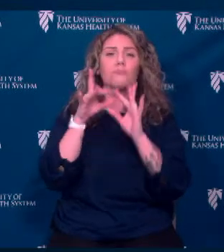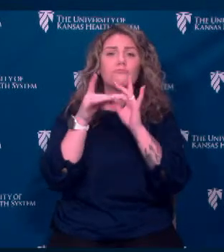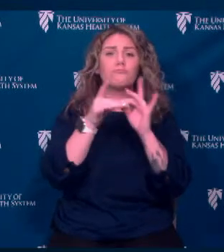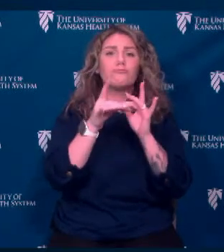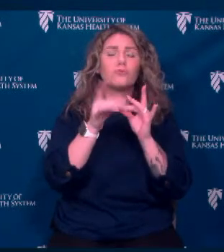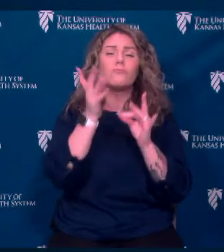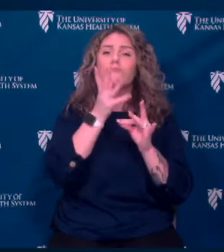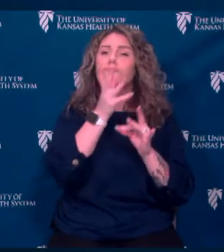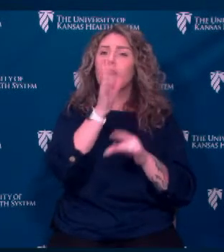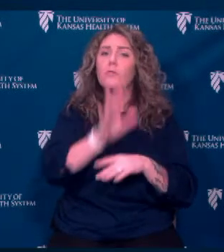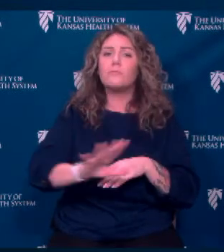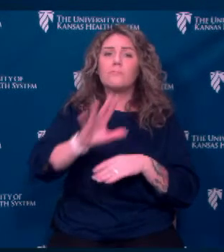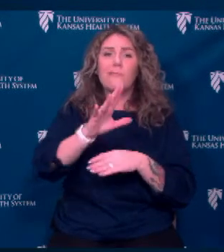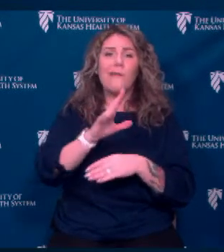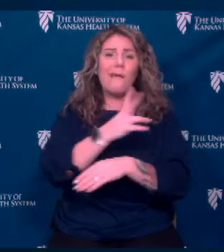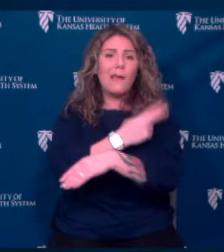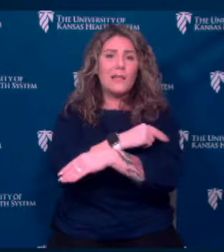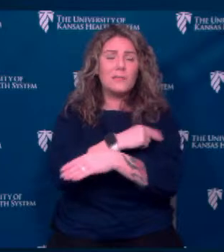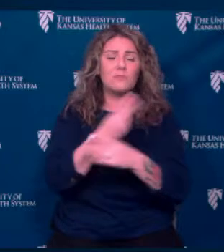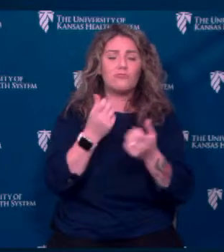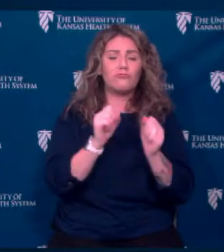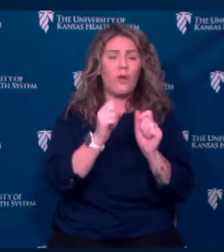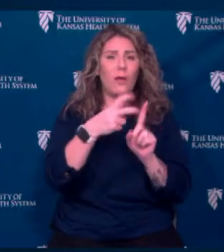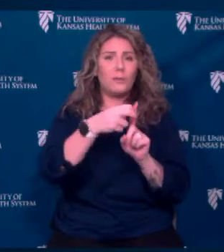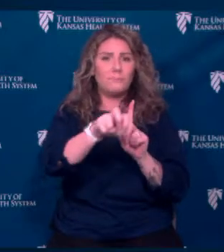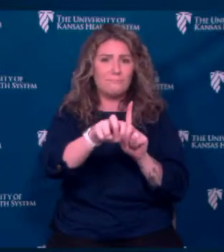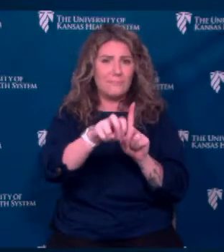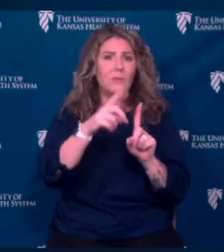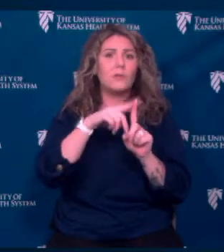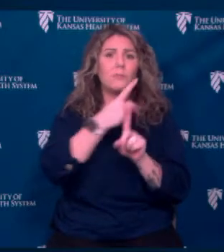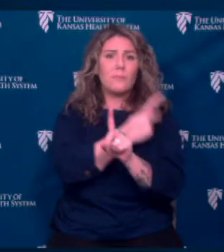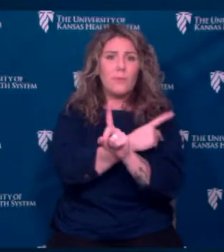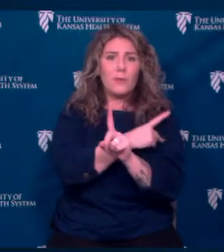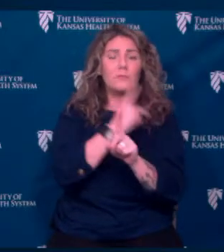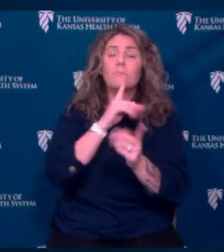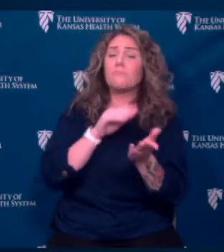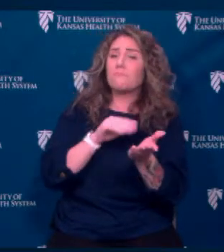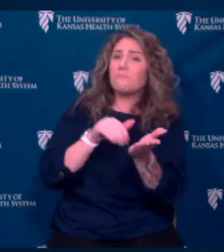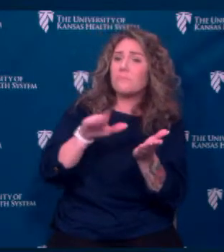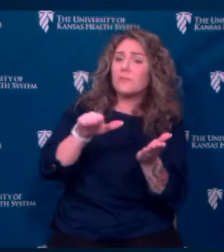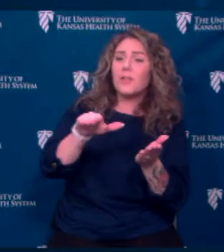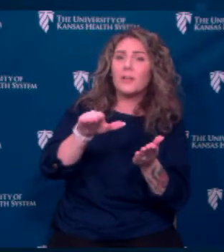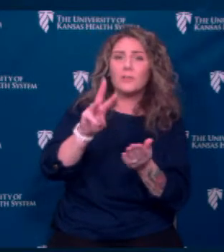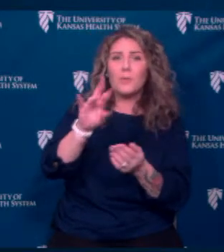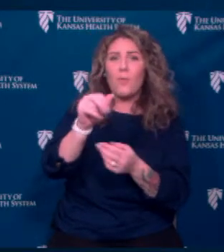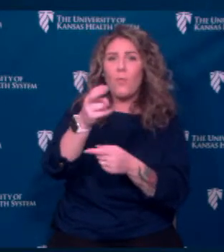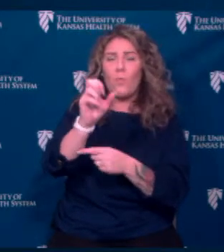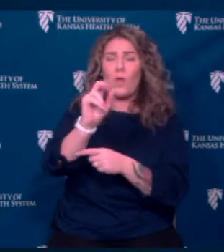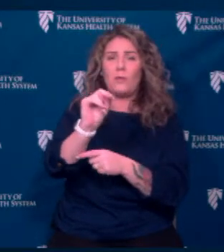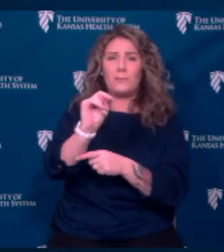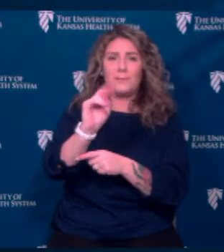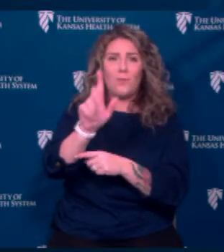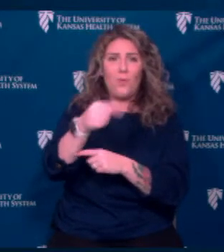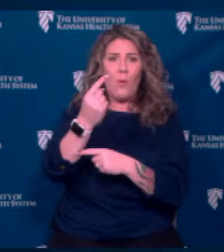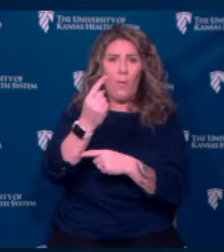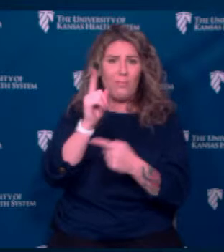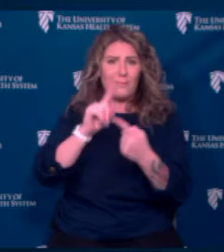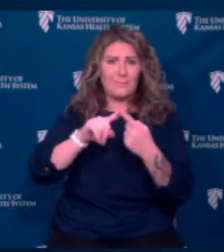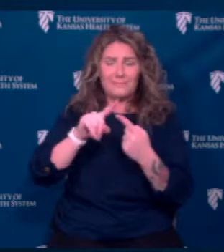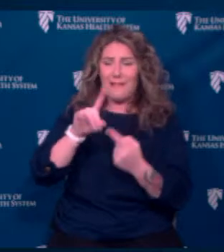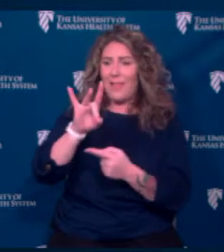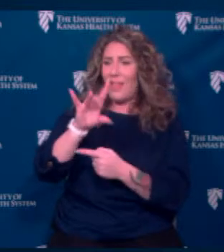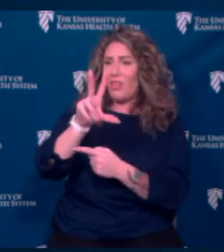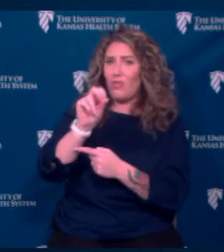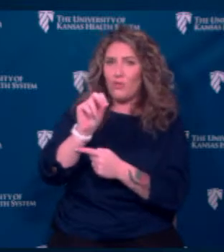trying to transfer patients. Dr. Watson, we know we only have you till 8:30. We understand that things are